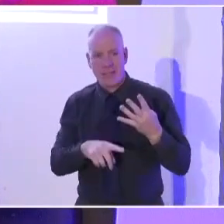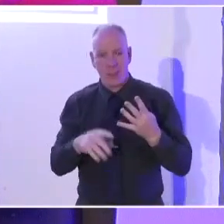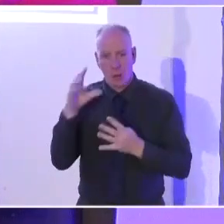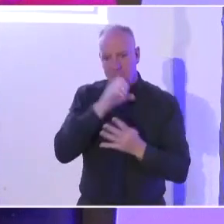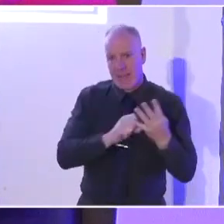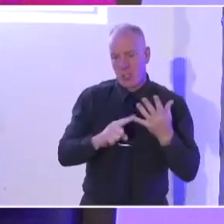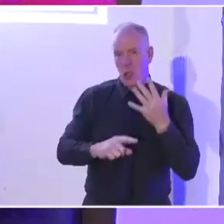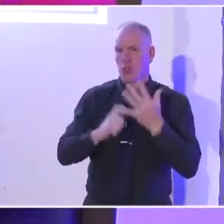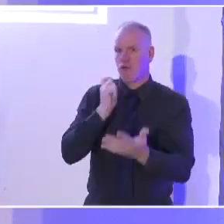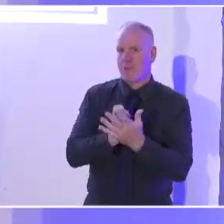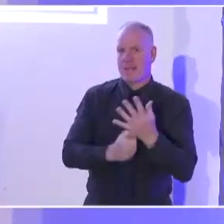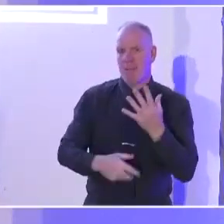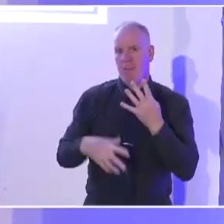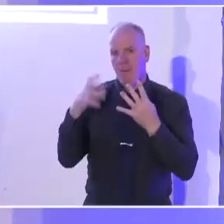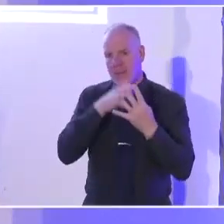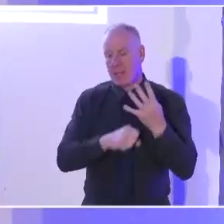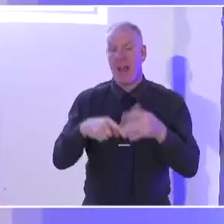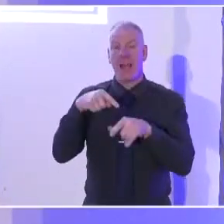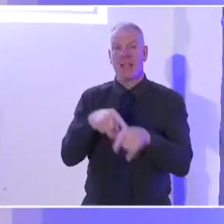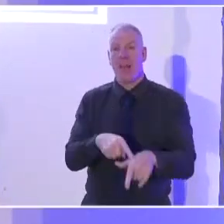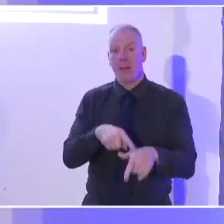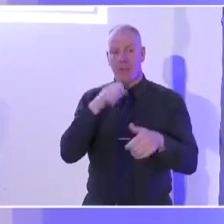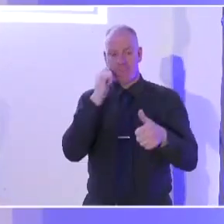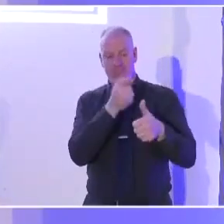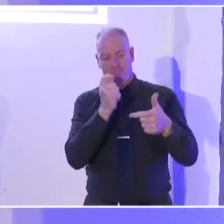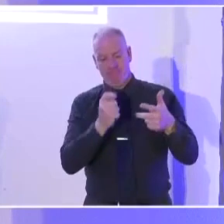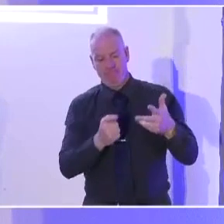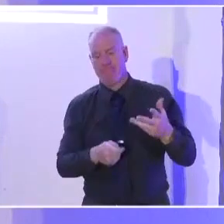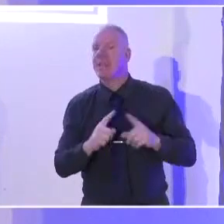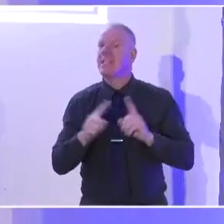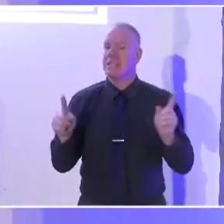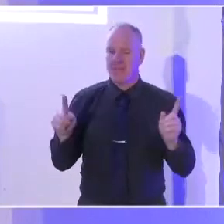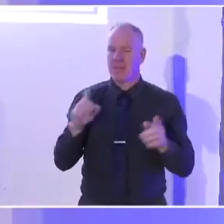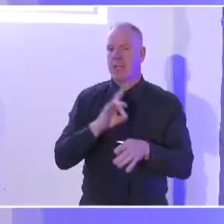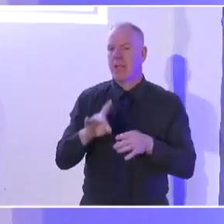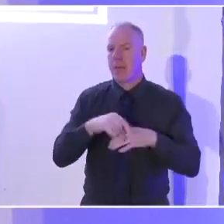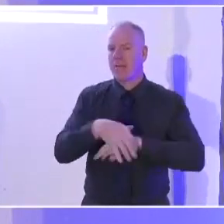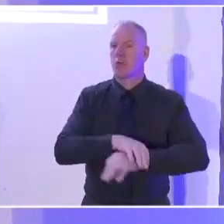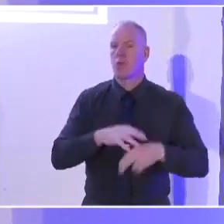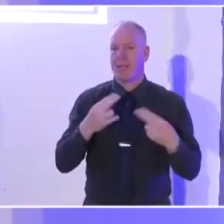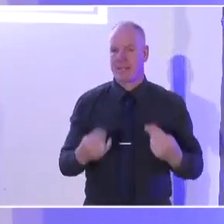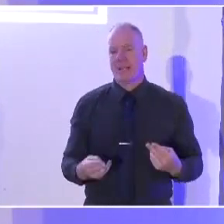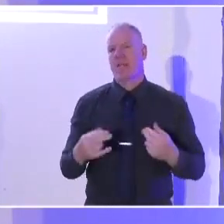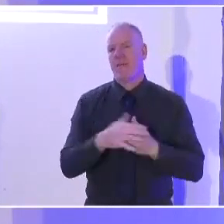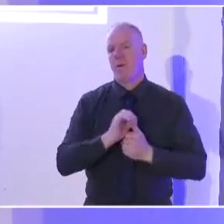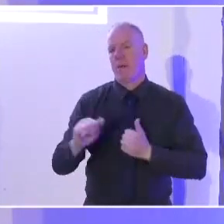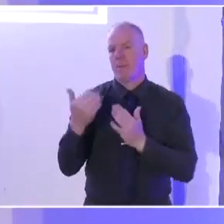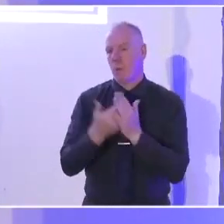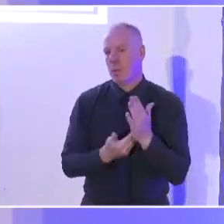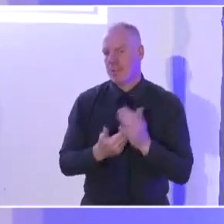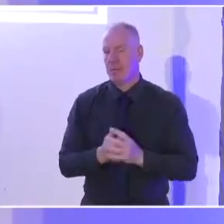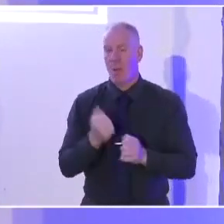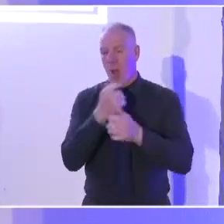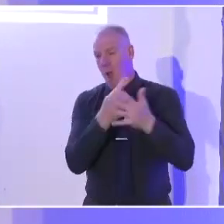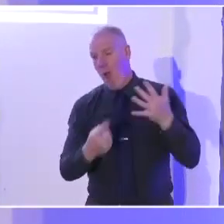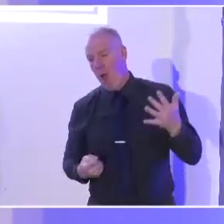confidential, or strictly confidential. And depending on their classification, a different level of security was required in relation to those documents. So all of